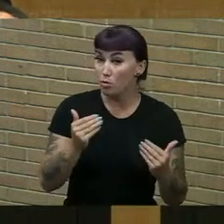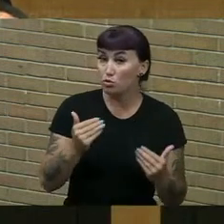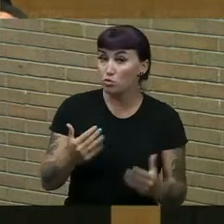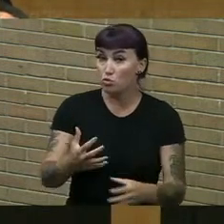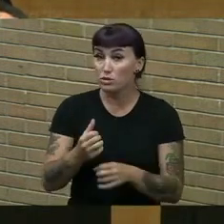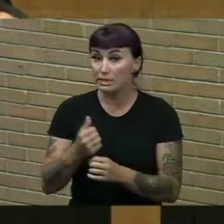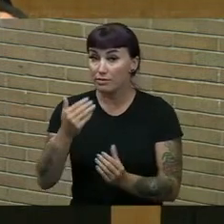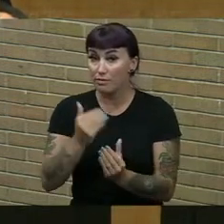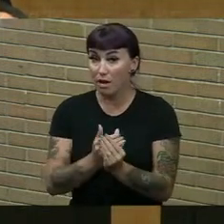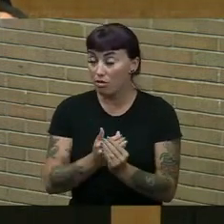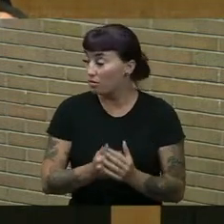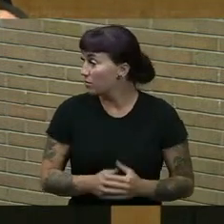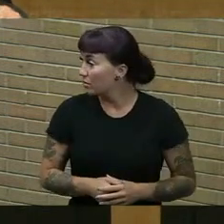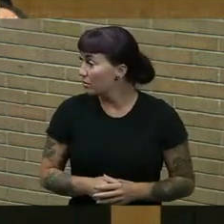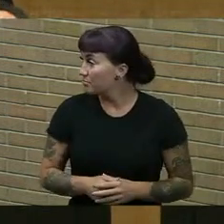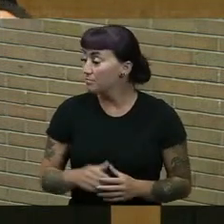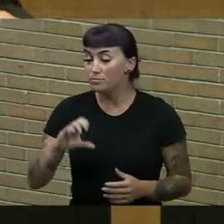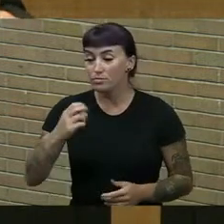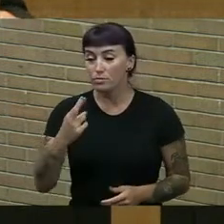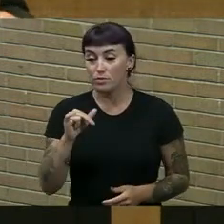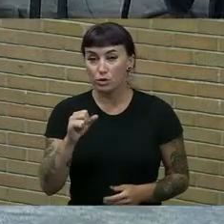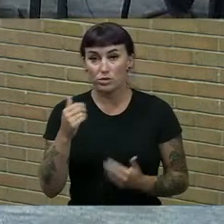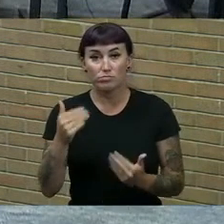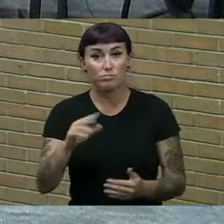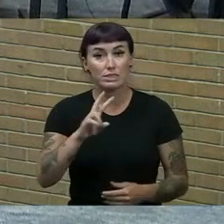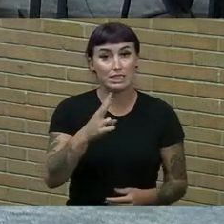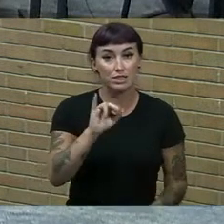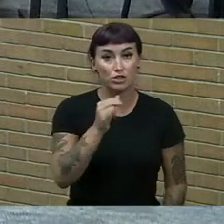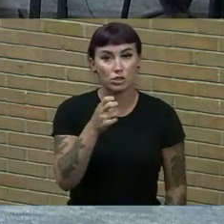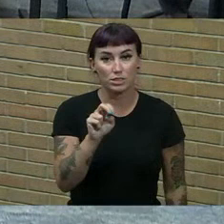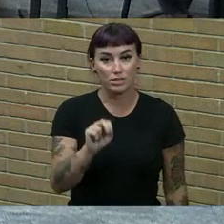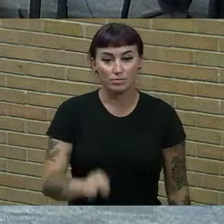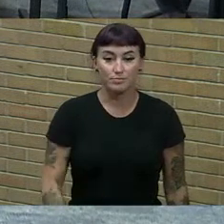and file those? So moved. Second.